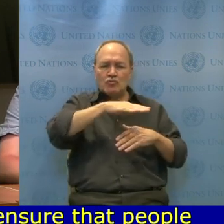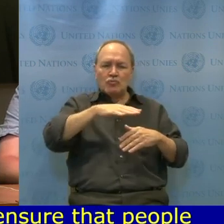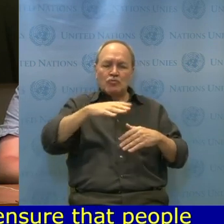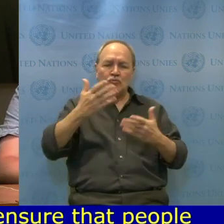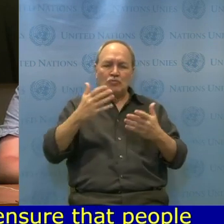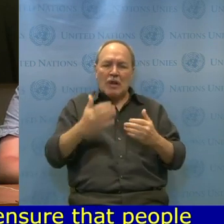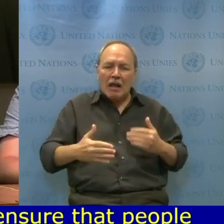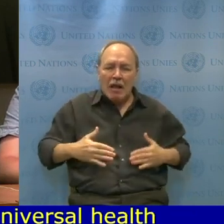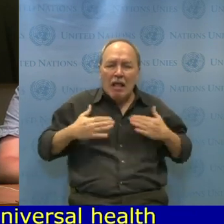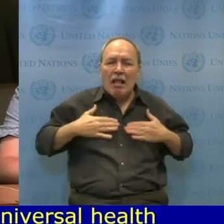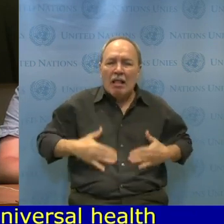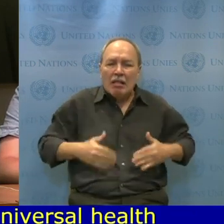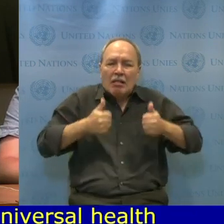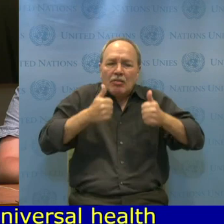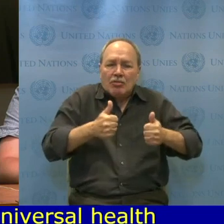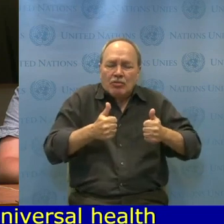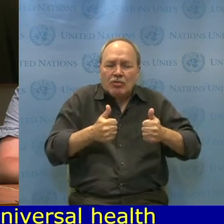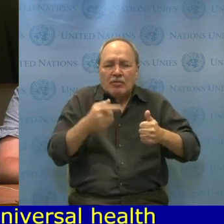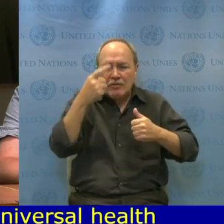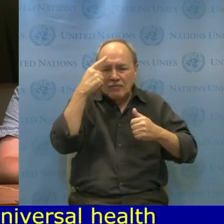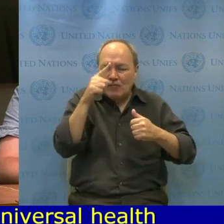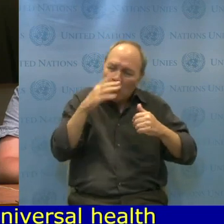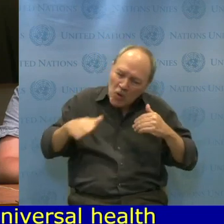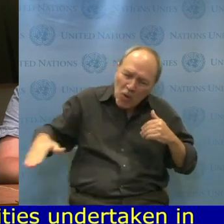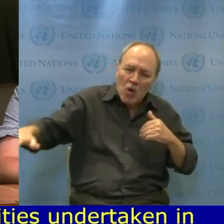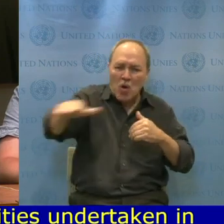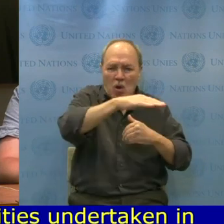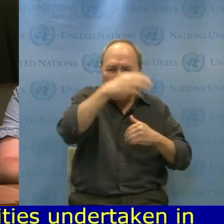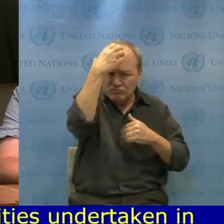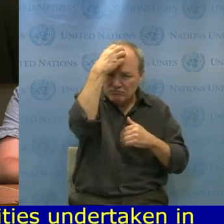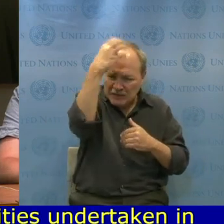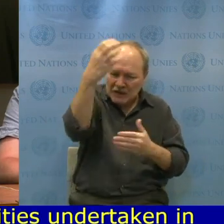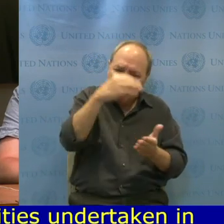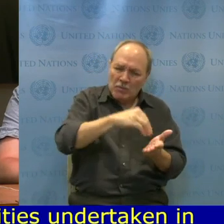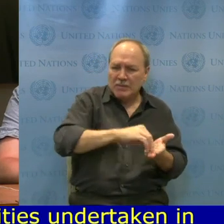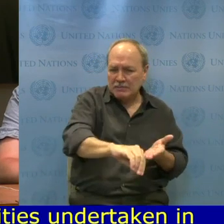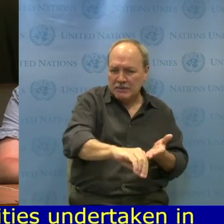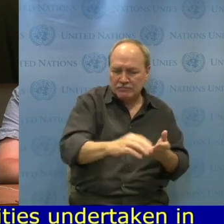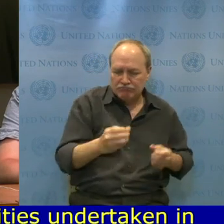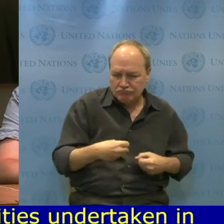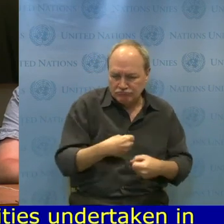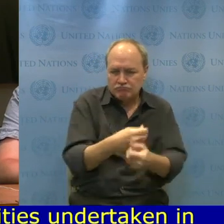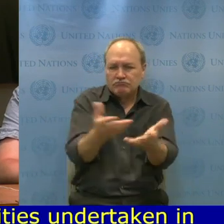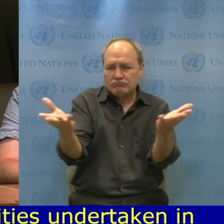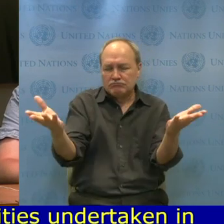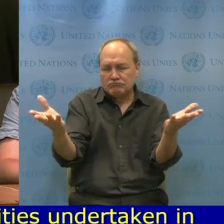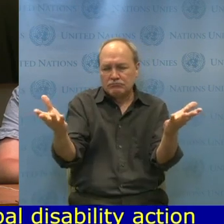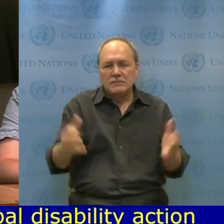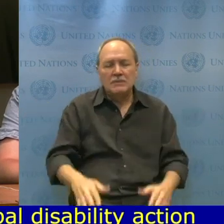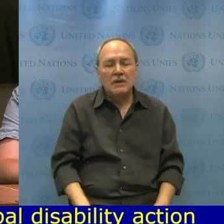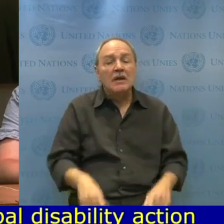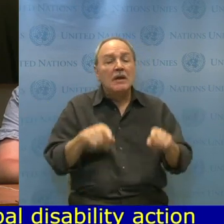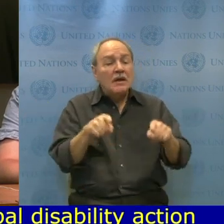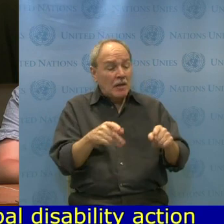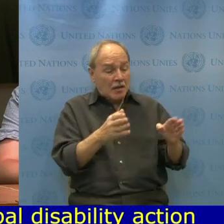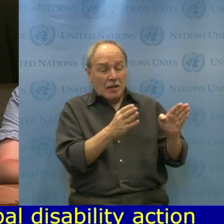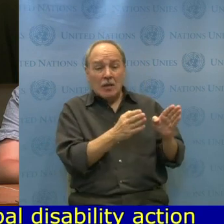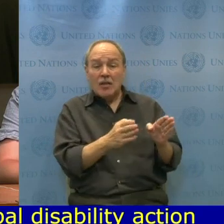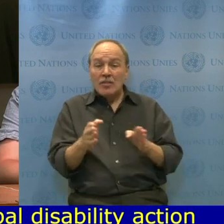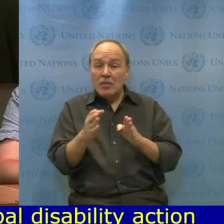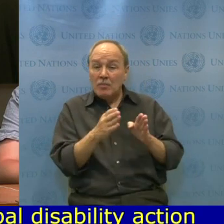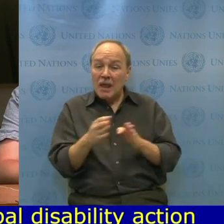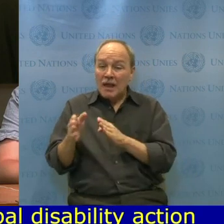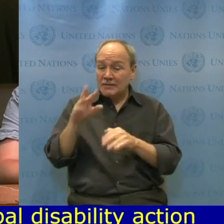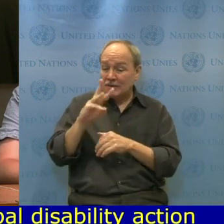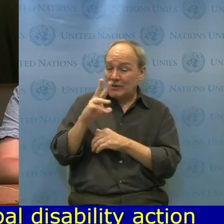Action Plan, which was adopted by the World Health Assembly in 2014. The plan contains three distinct but clear and